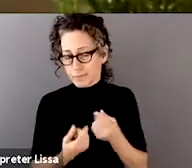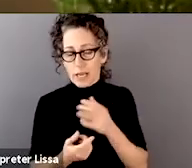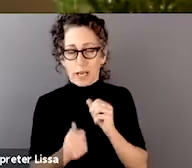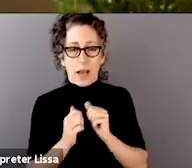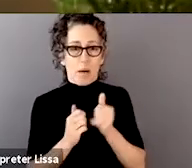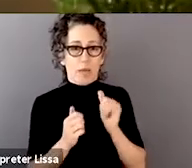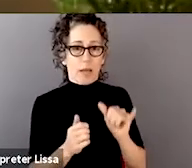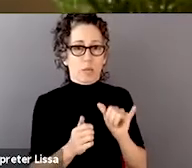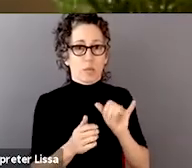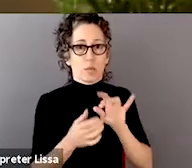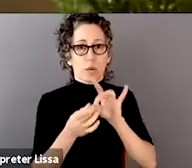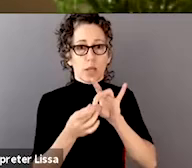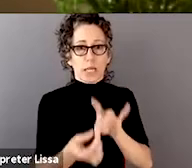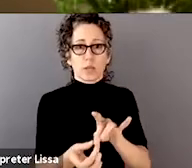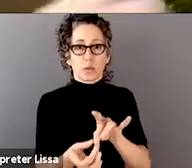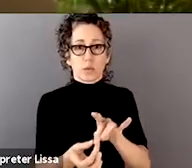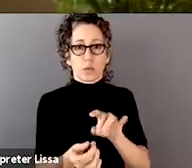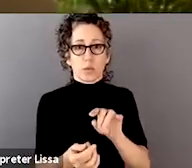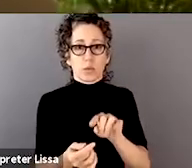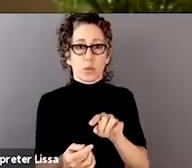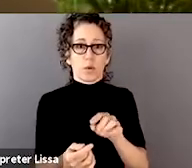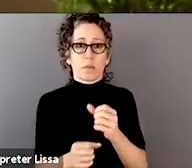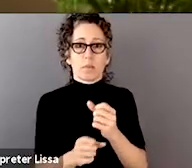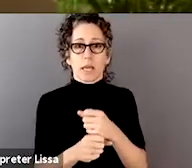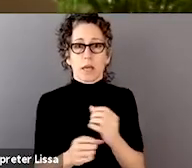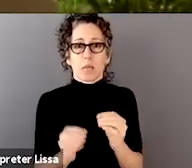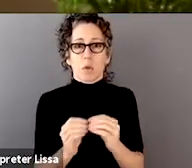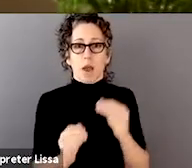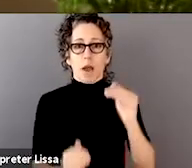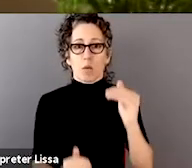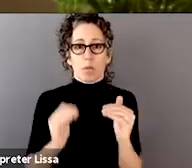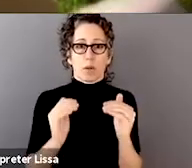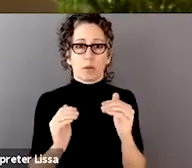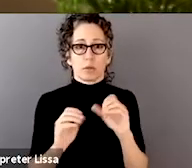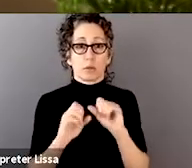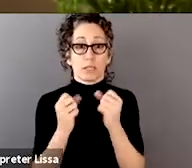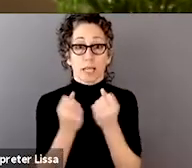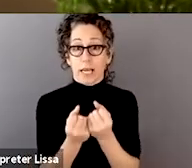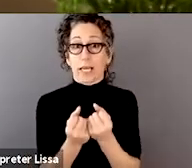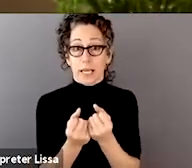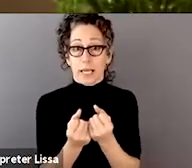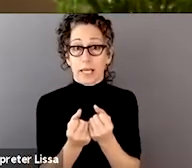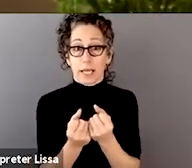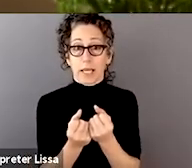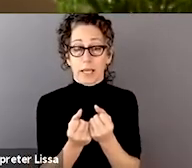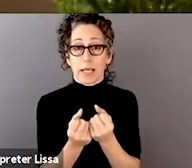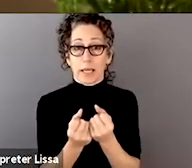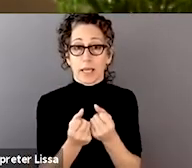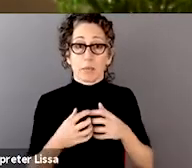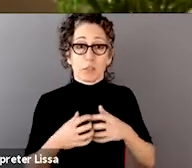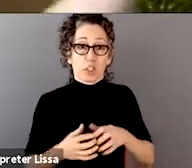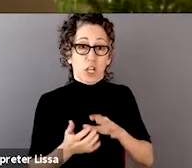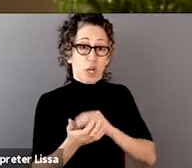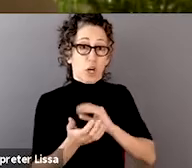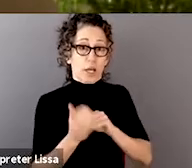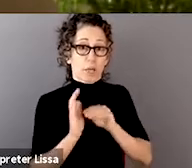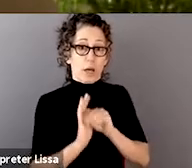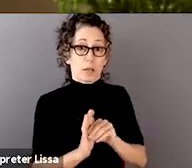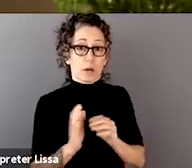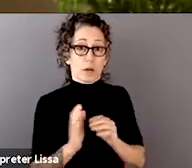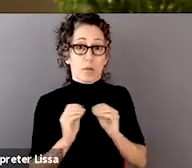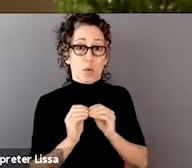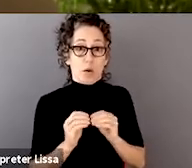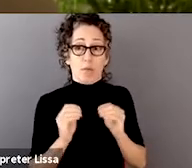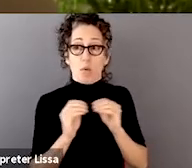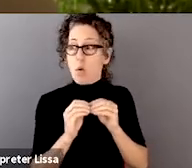to making things more equitable in the society is, as we all know, machine learning models are becoming more ubiquitous.